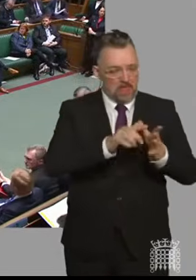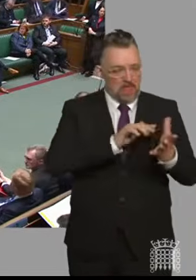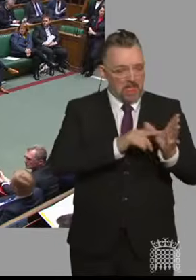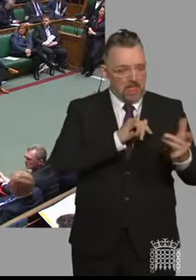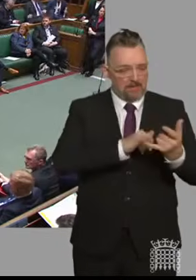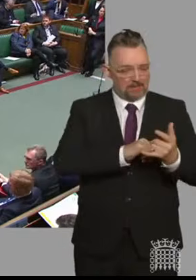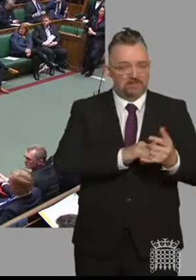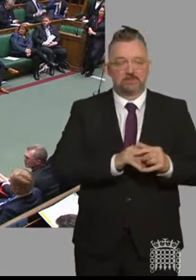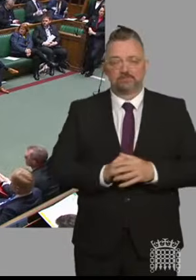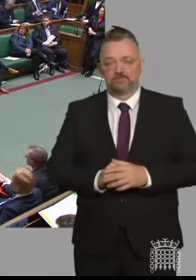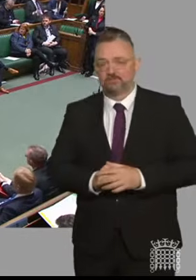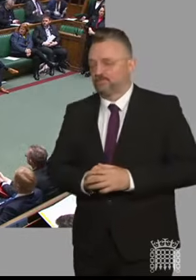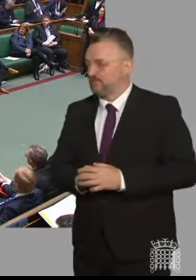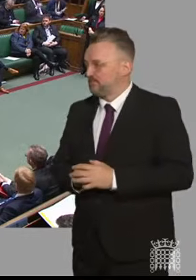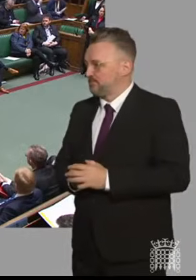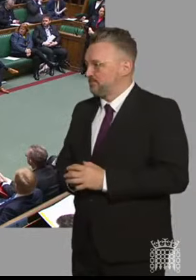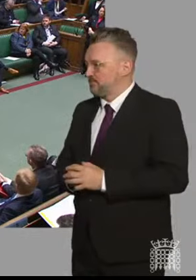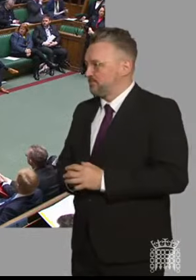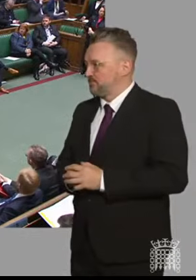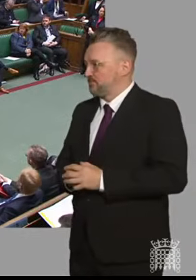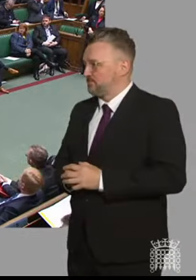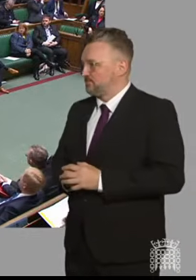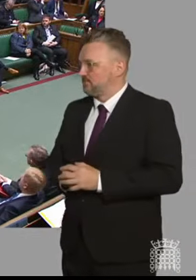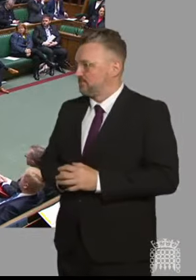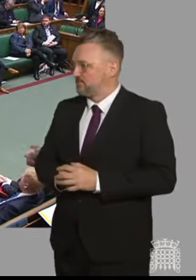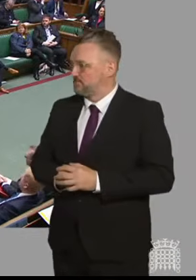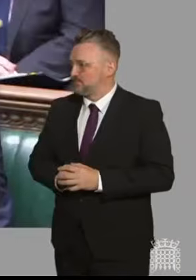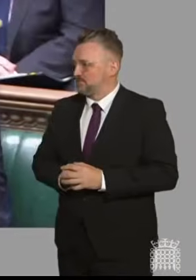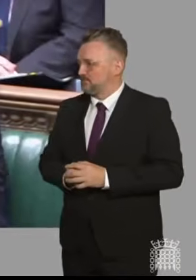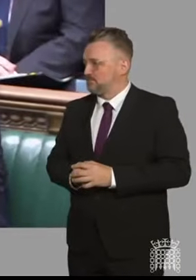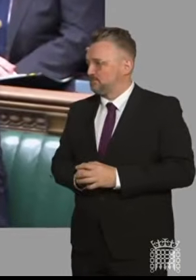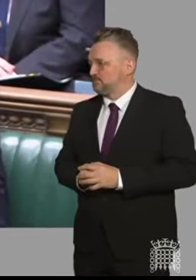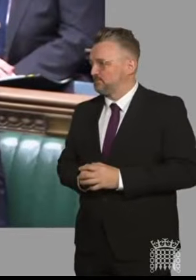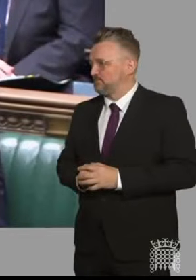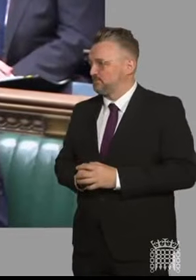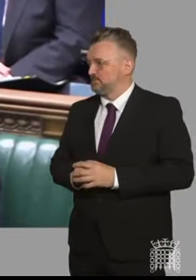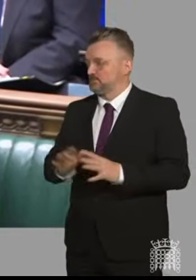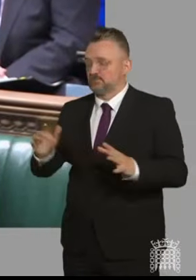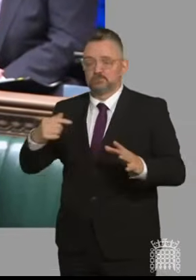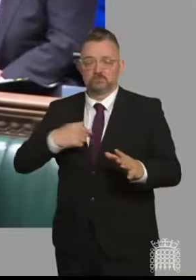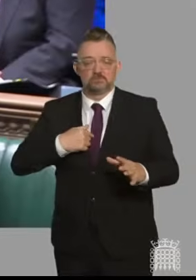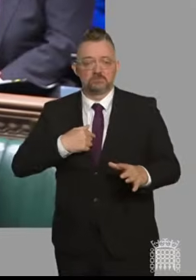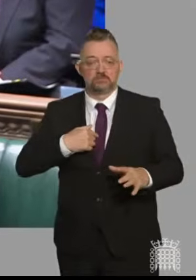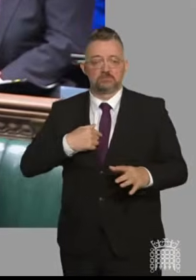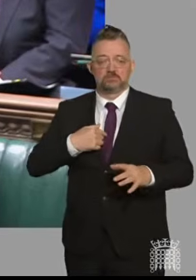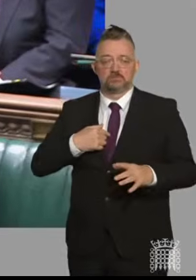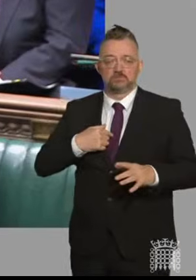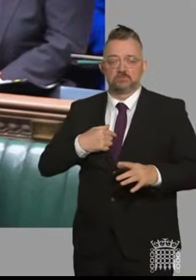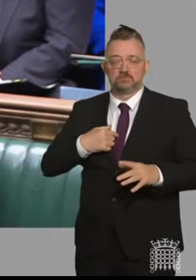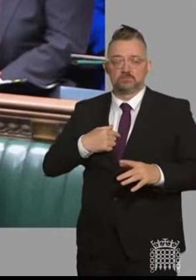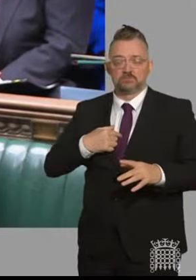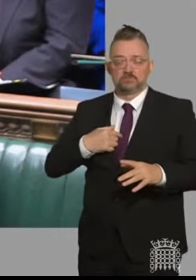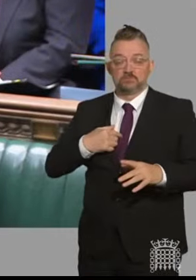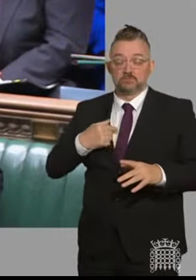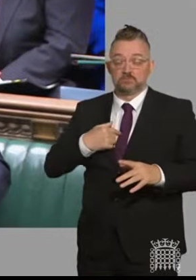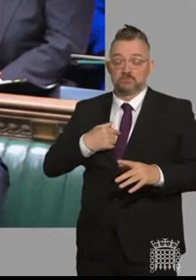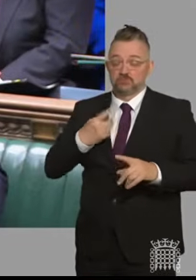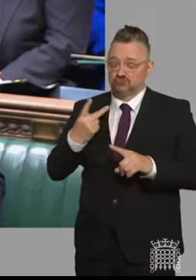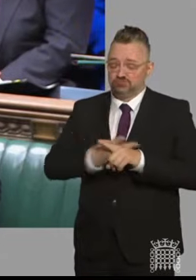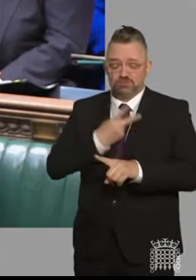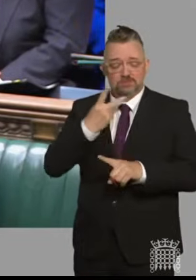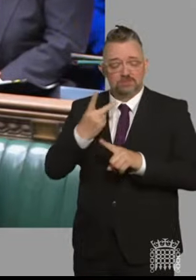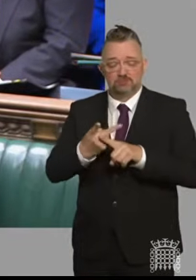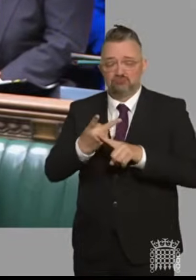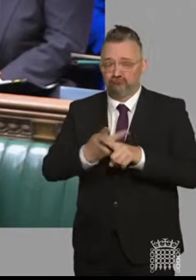Mr. Speaker, I've said repeatedly that we are incredibly concerned about the growing humanitarian crisis in Gaza. Too